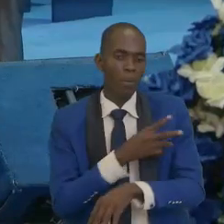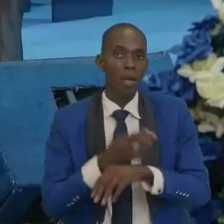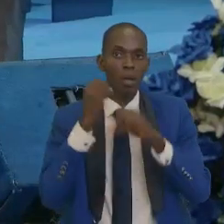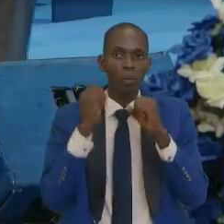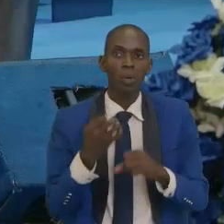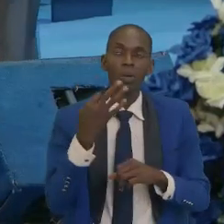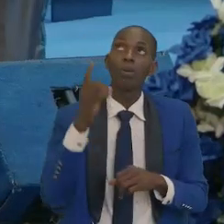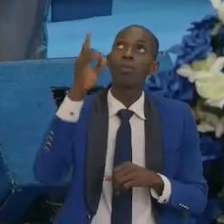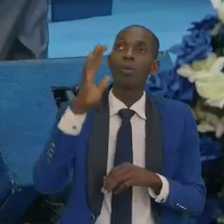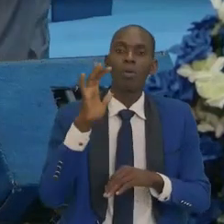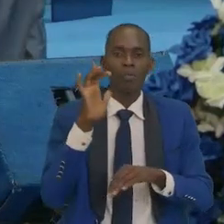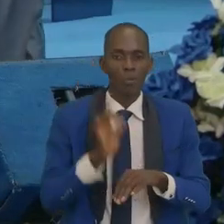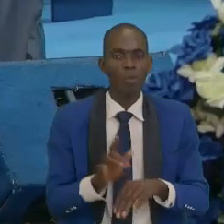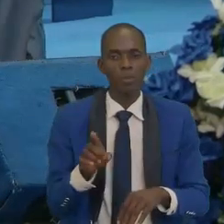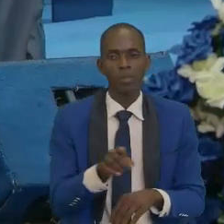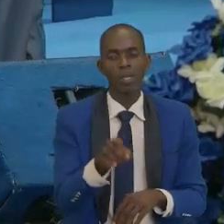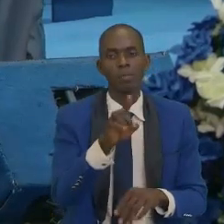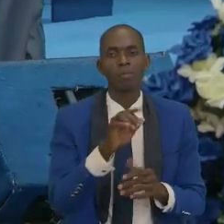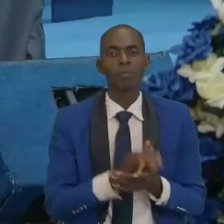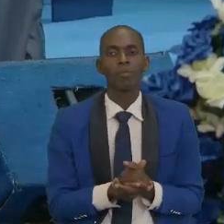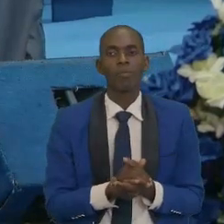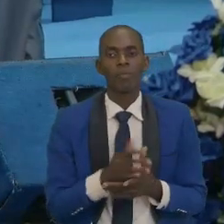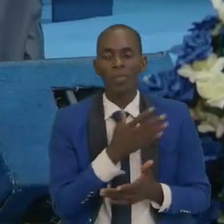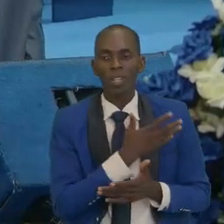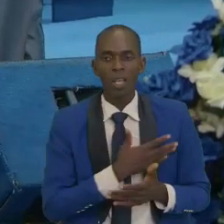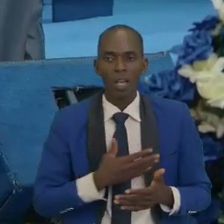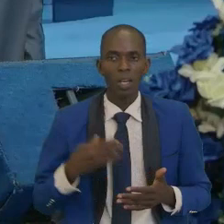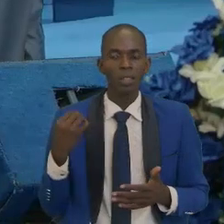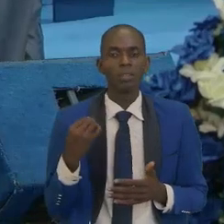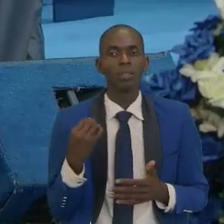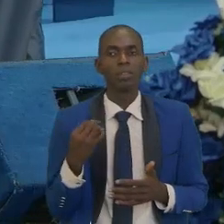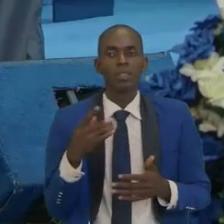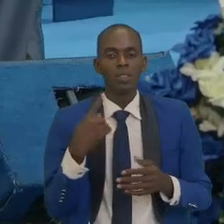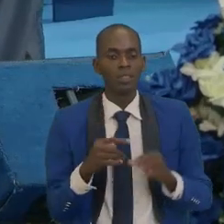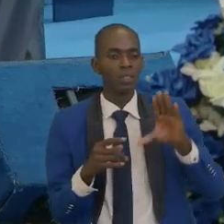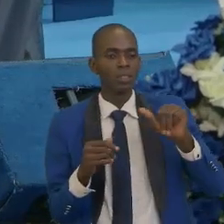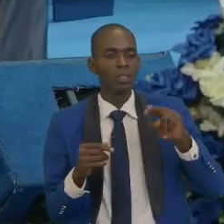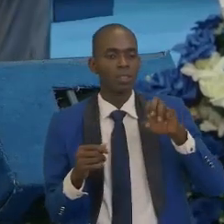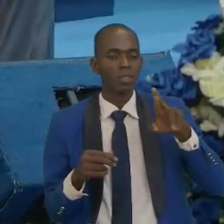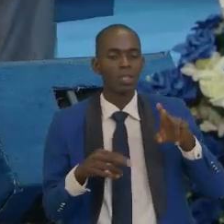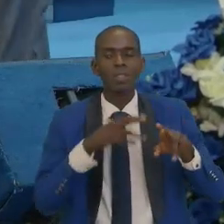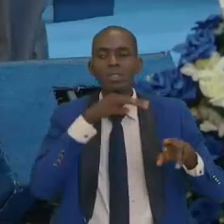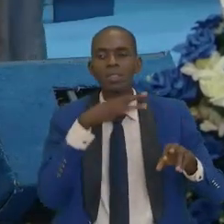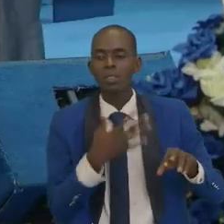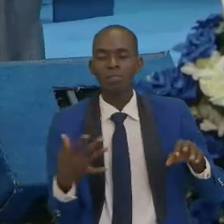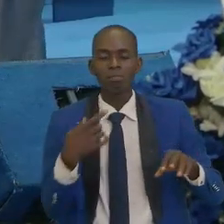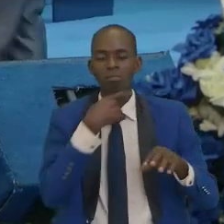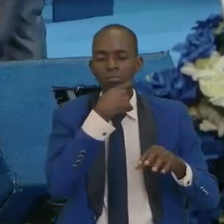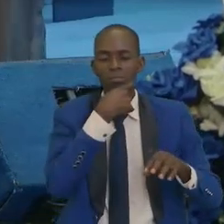touched them, and the cancer germs and the cancer cells dried up.